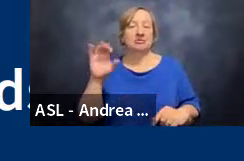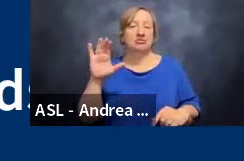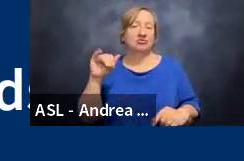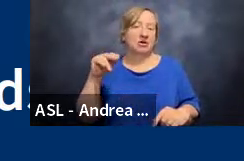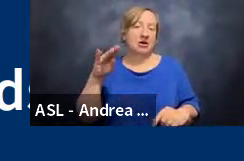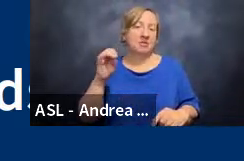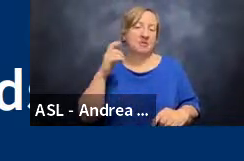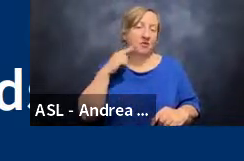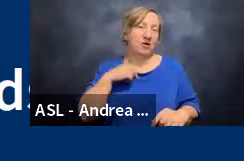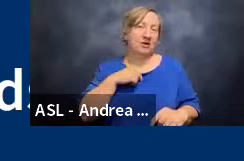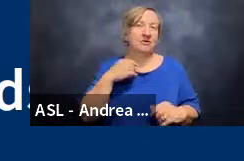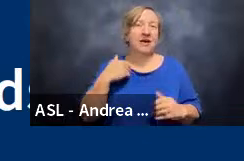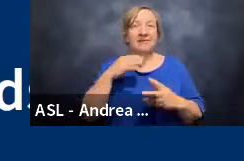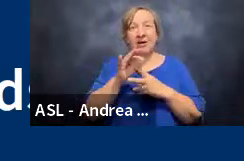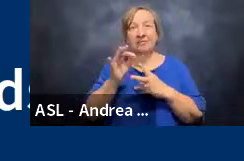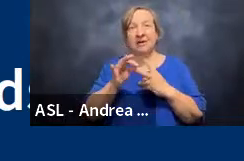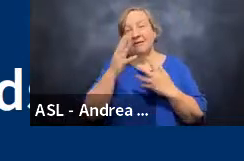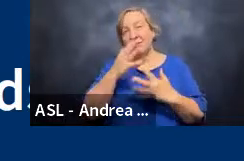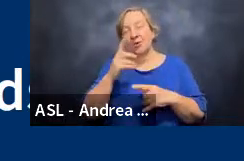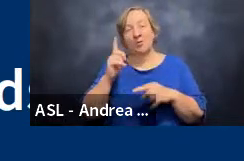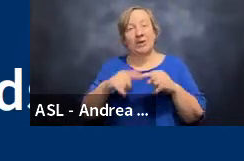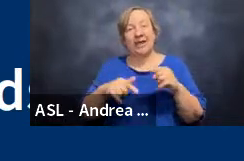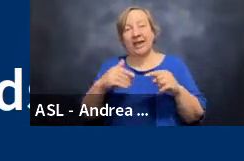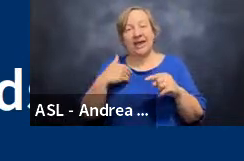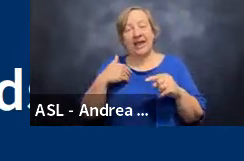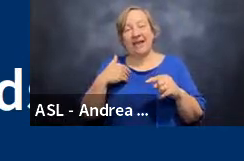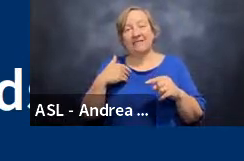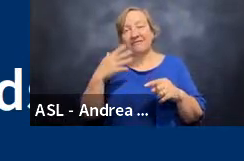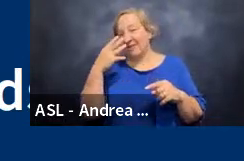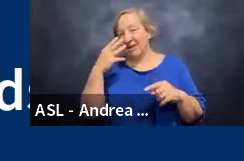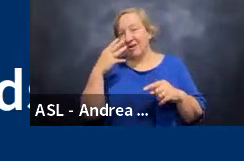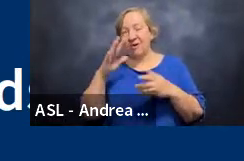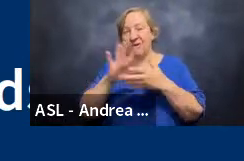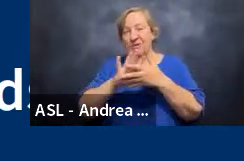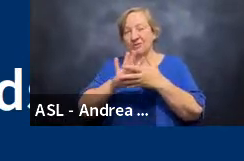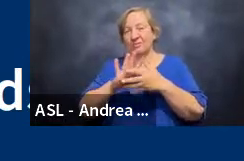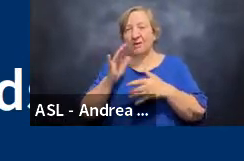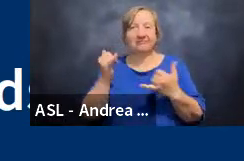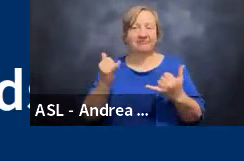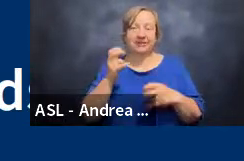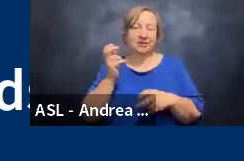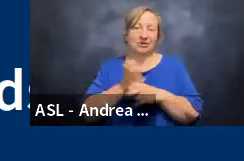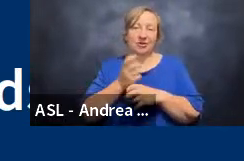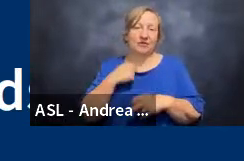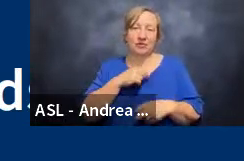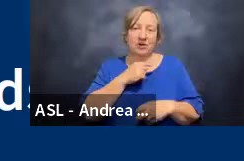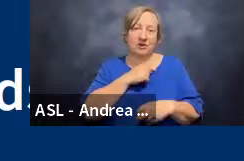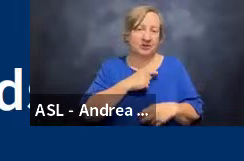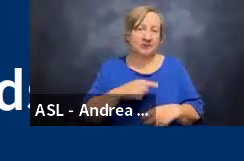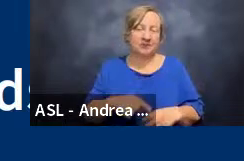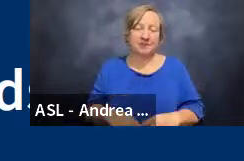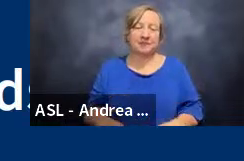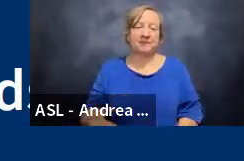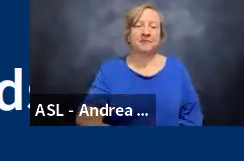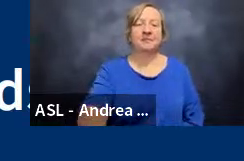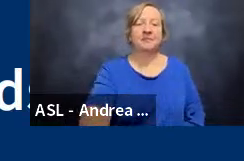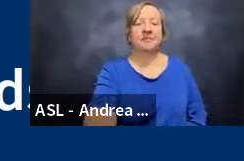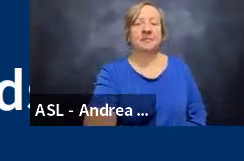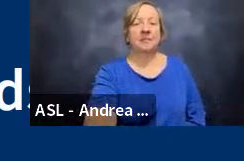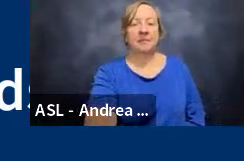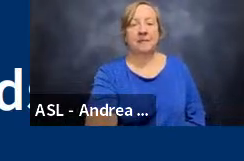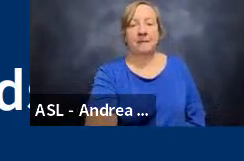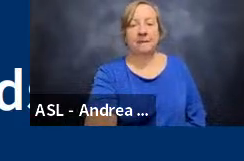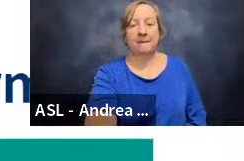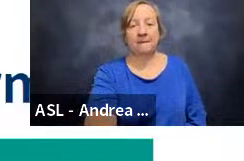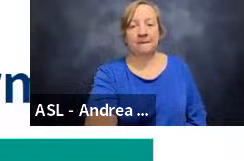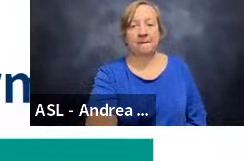It's unfortunate we can't take videos, but at this time it's just difficult for us. All right, next